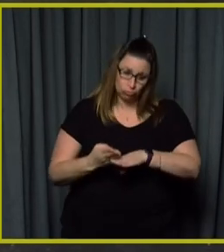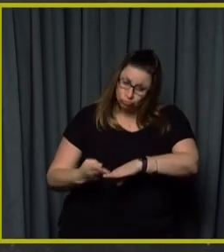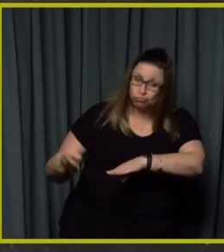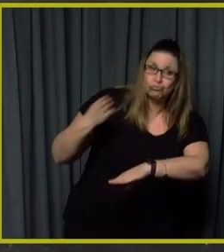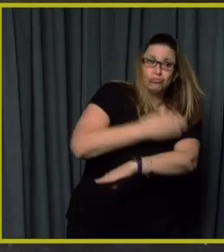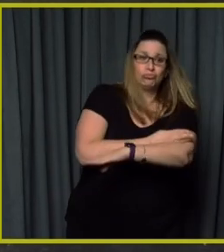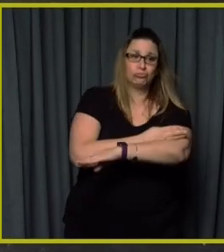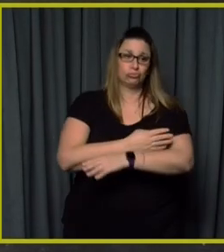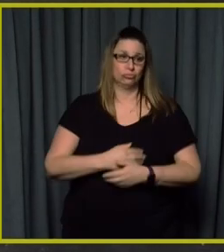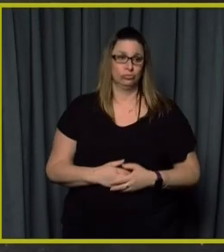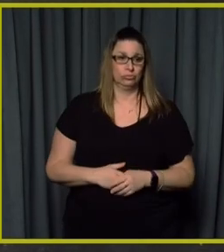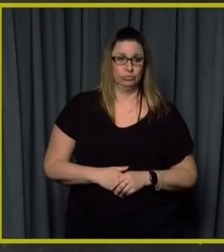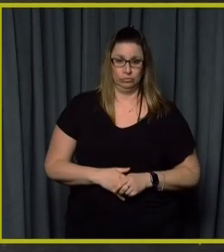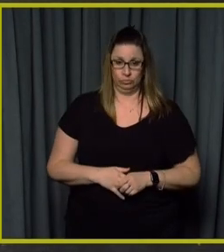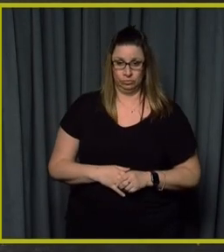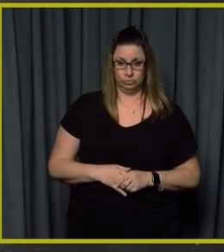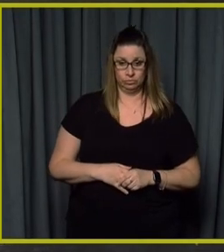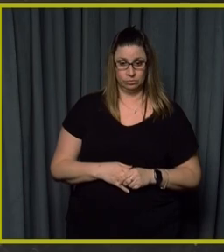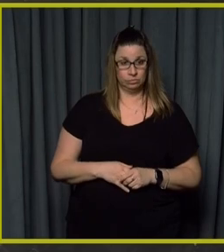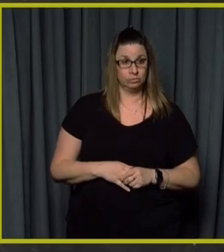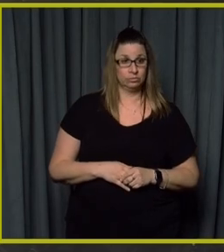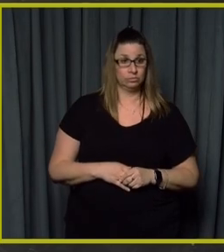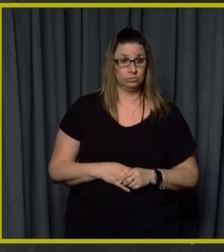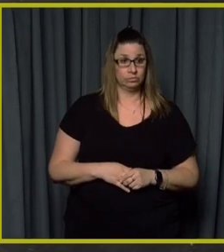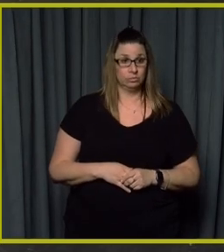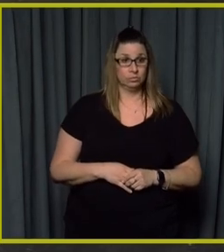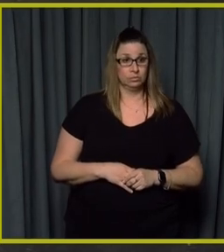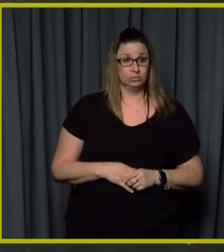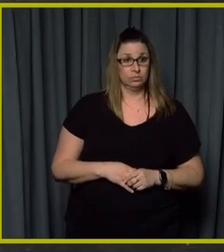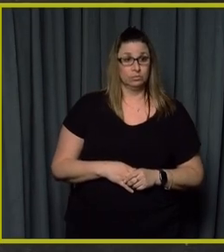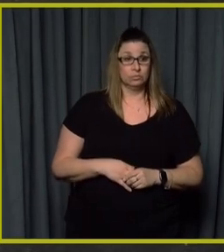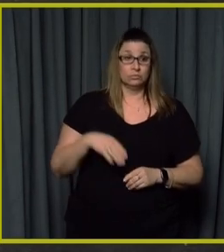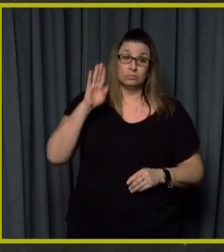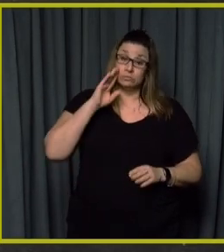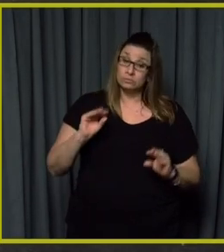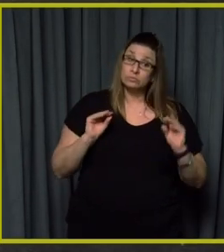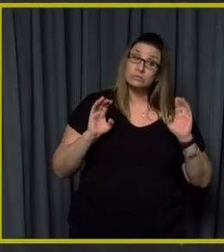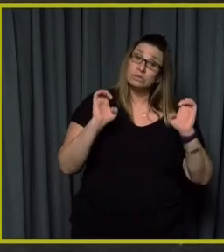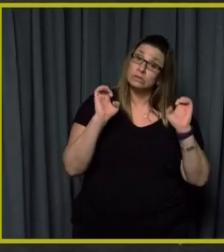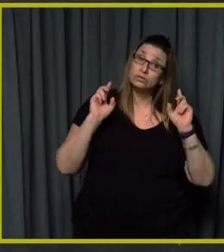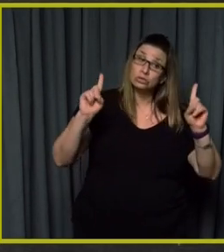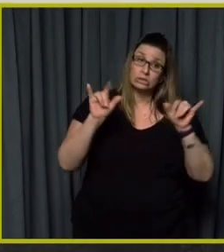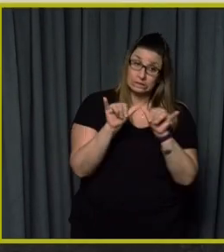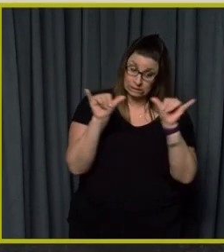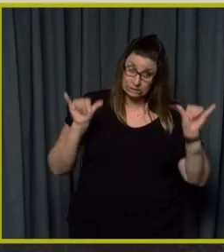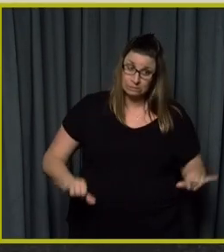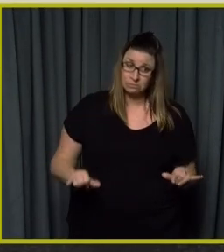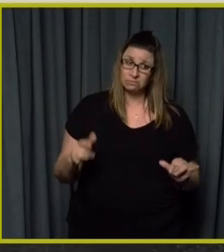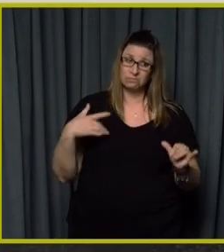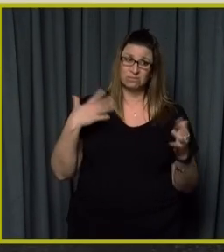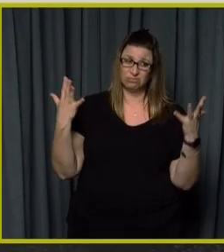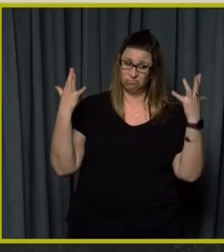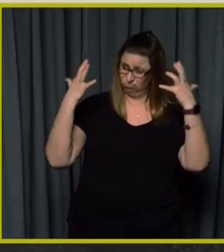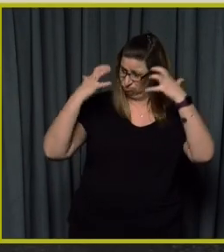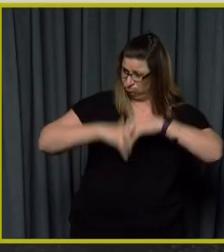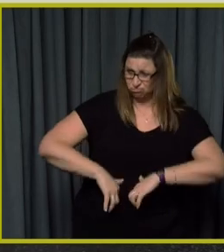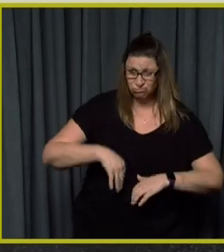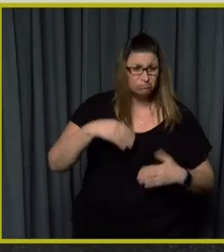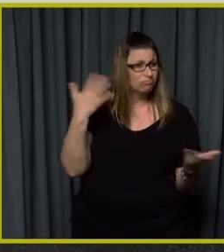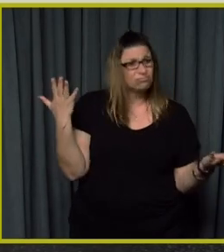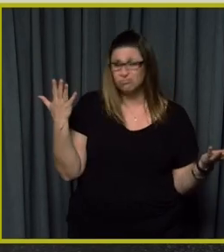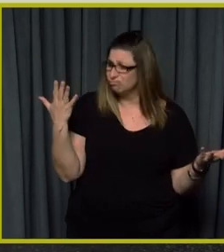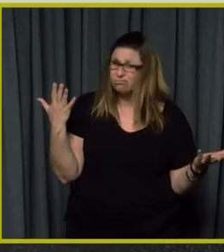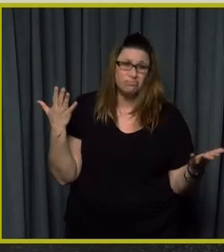Public education is under attack. Did you know that half of kindergarten through 12th grade